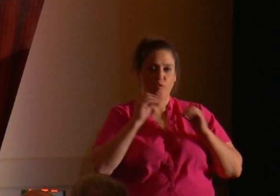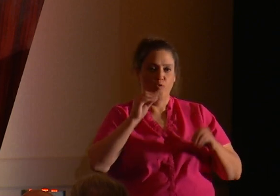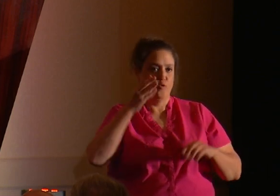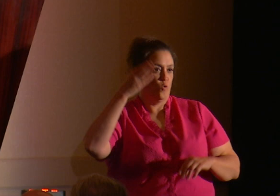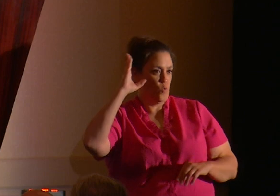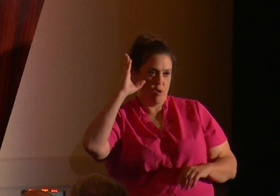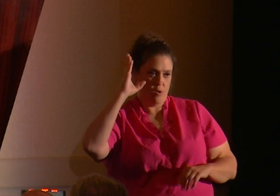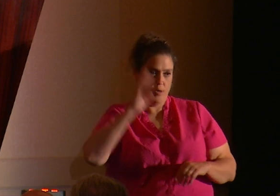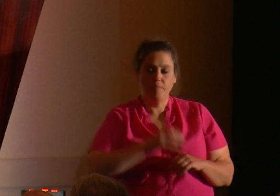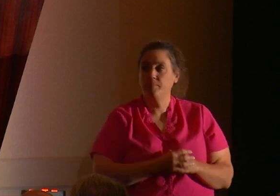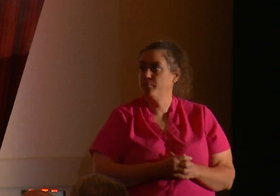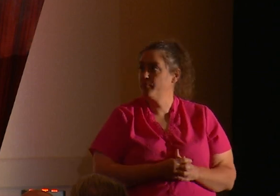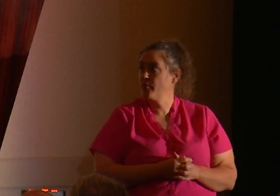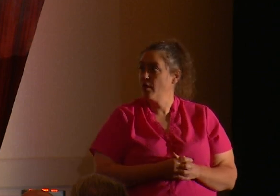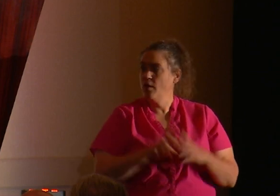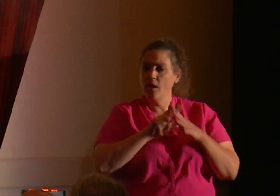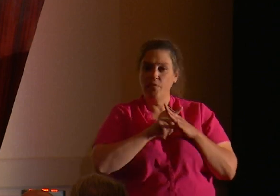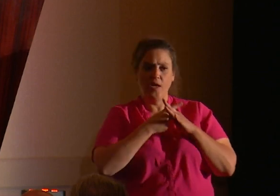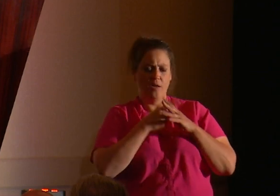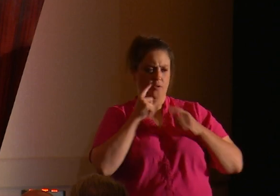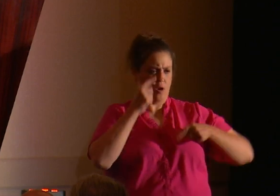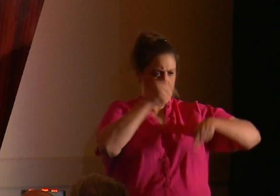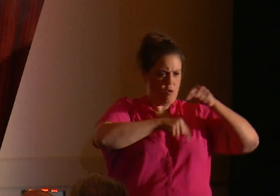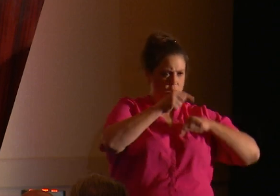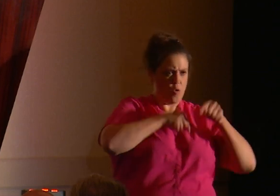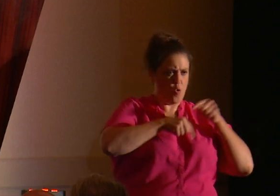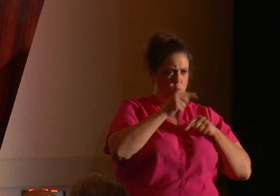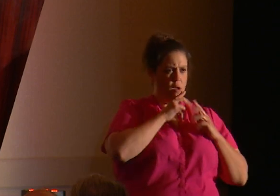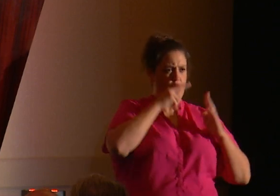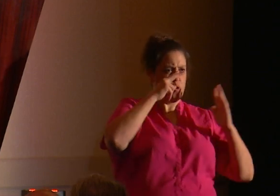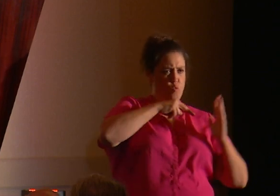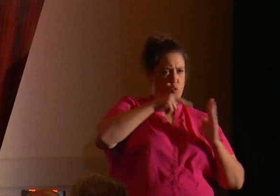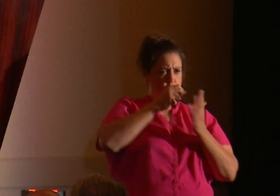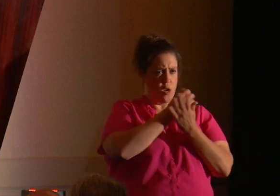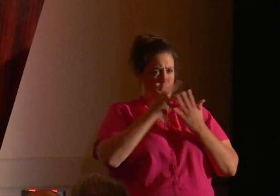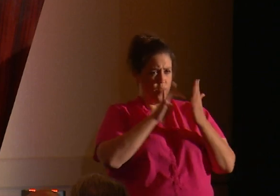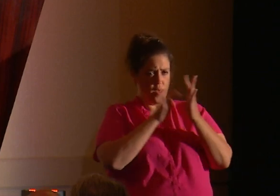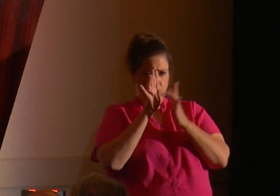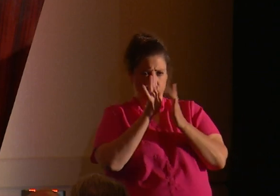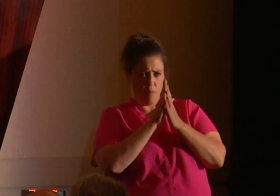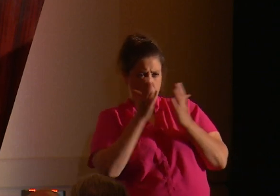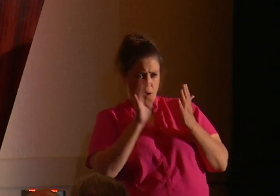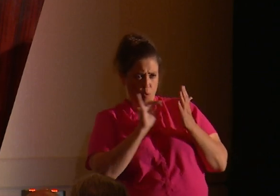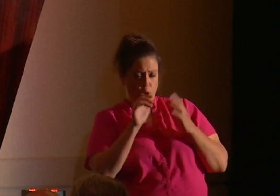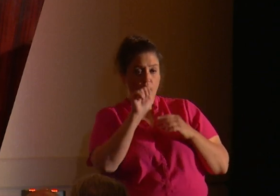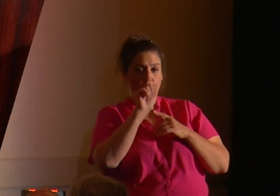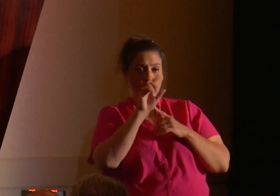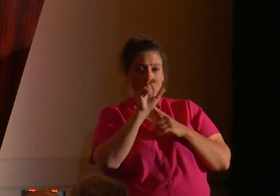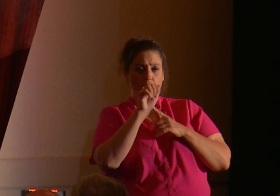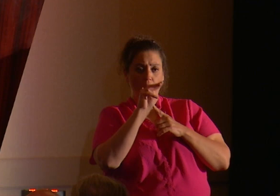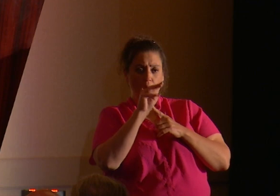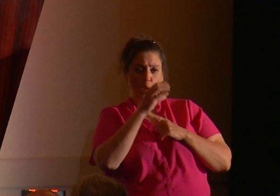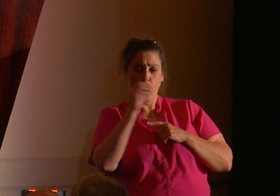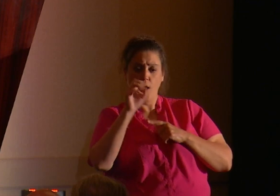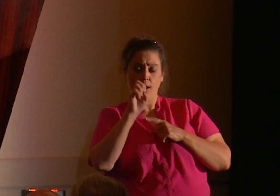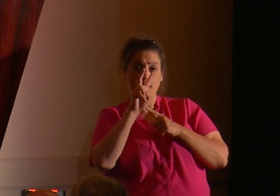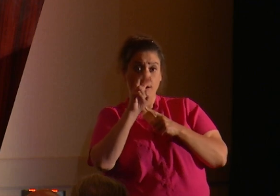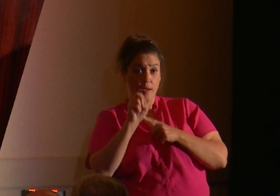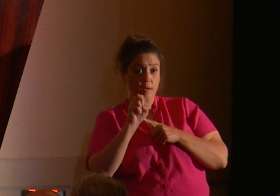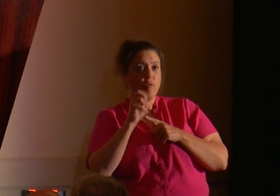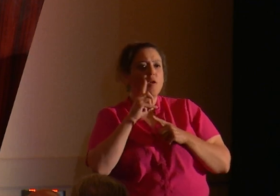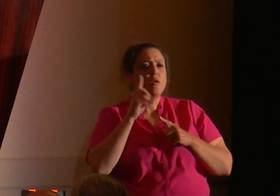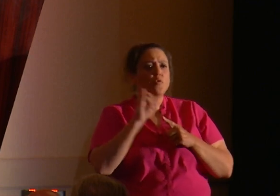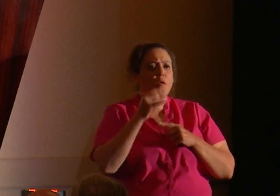and listening and rereading those things in the Bible, like Adam and Eve. And I was like, there's two people in the